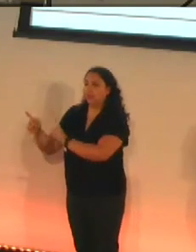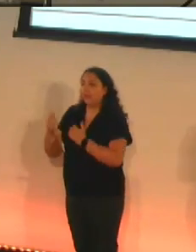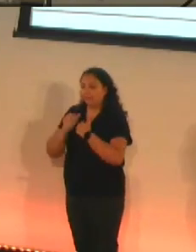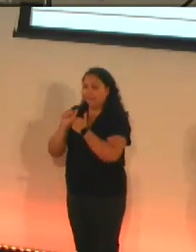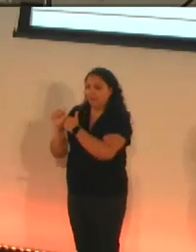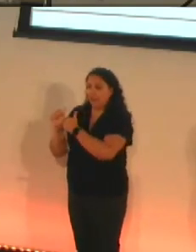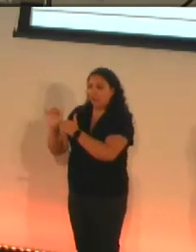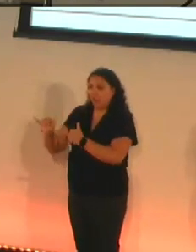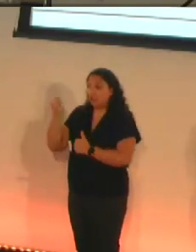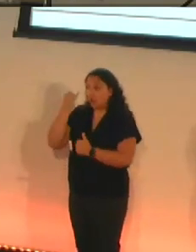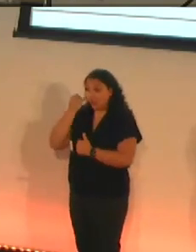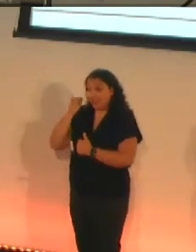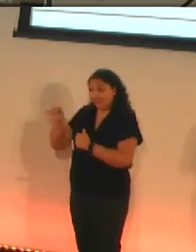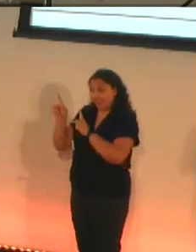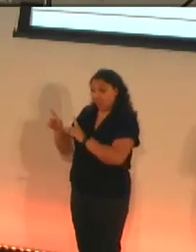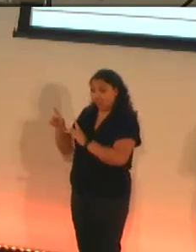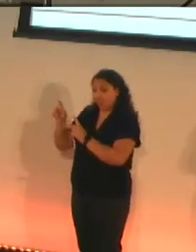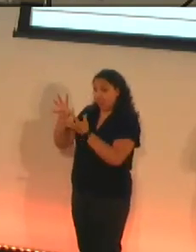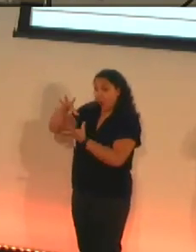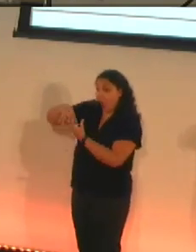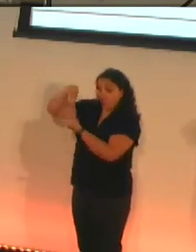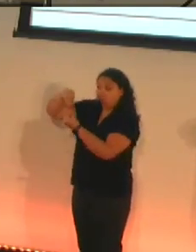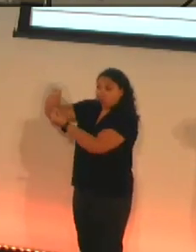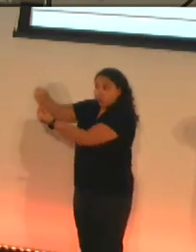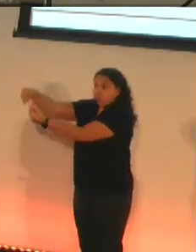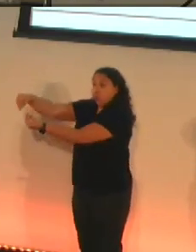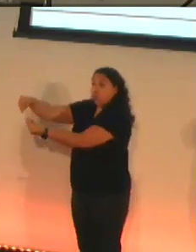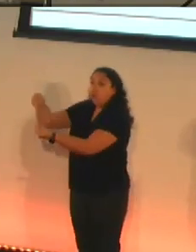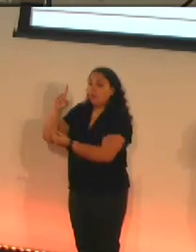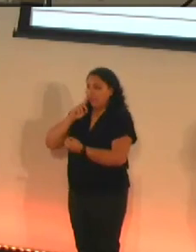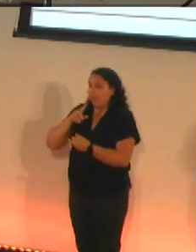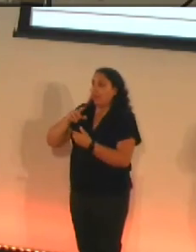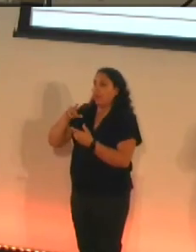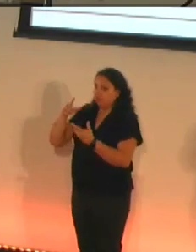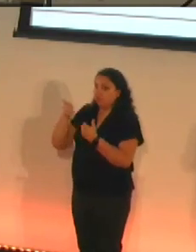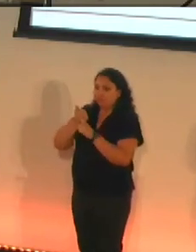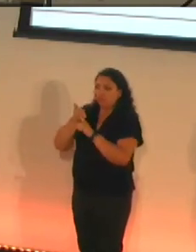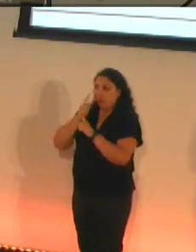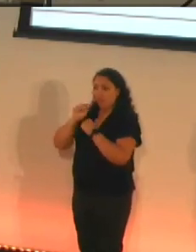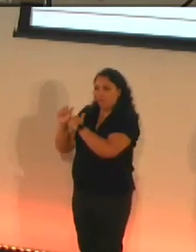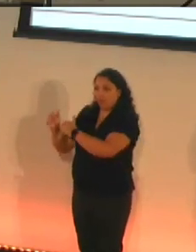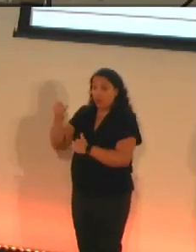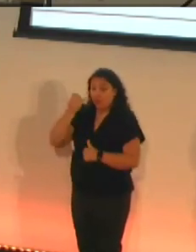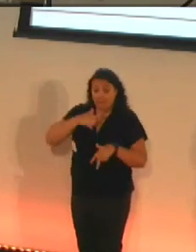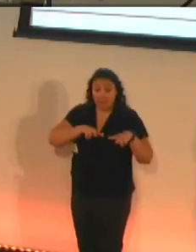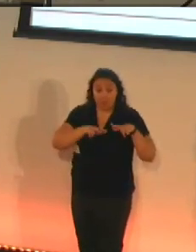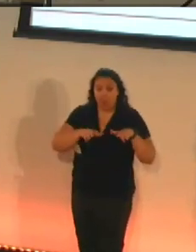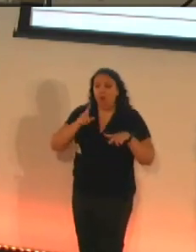guide teleports, they teleport. If the guide walks somewhere, they walk somewhere. And they follow the guide in VR.